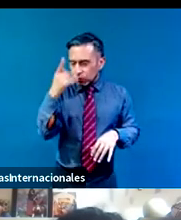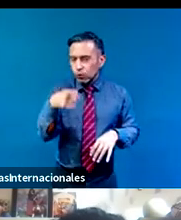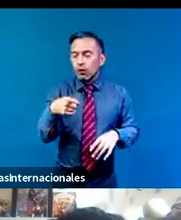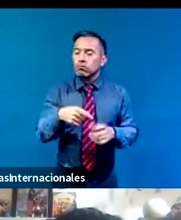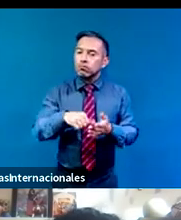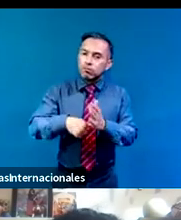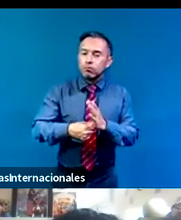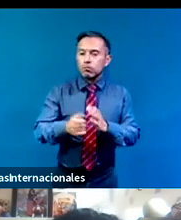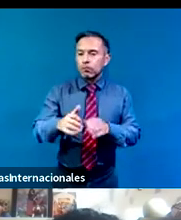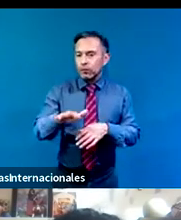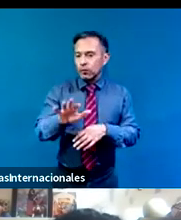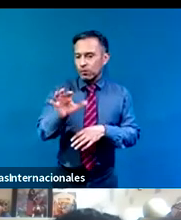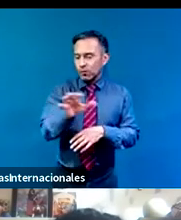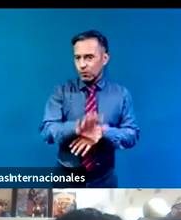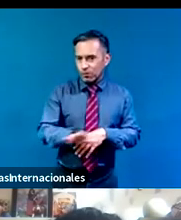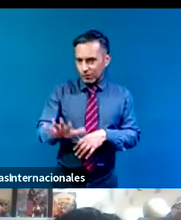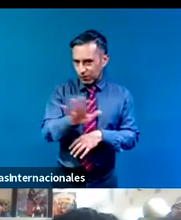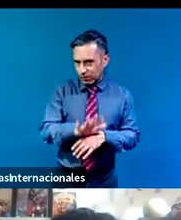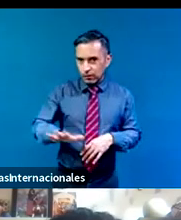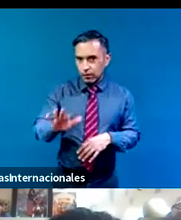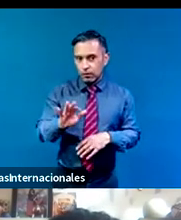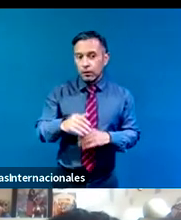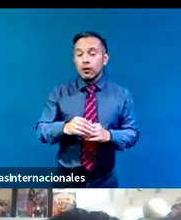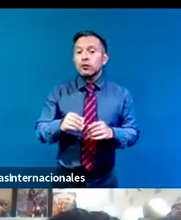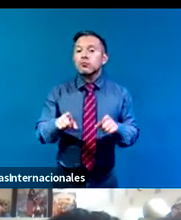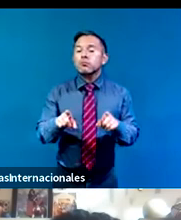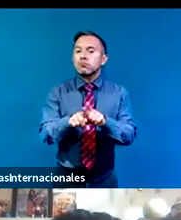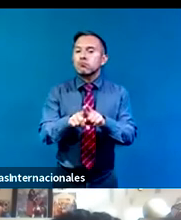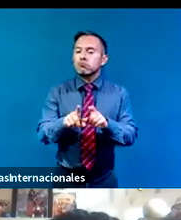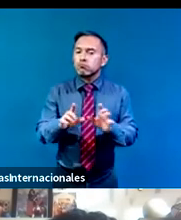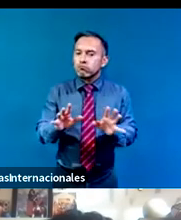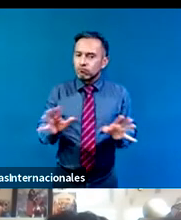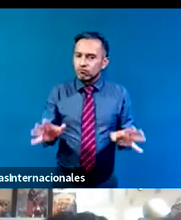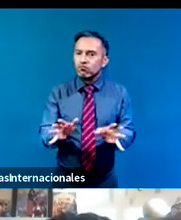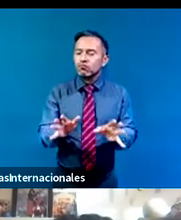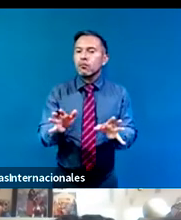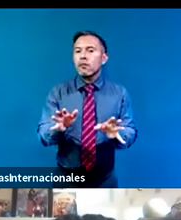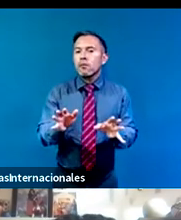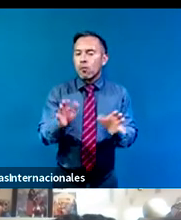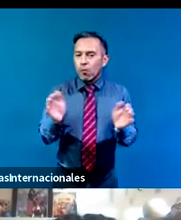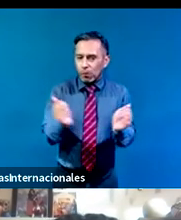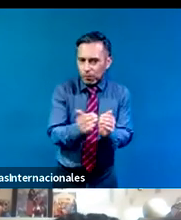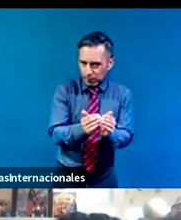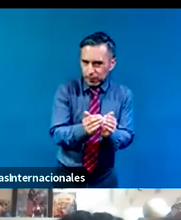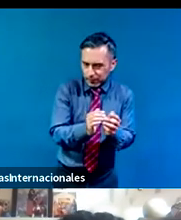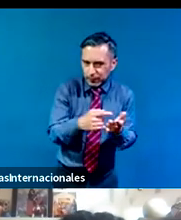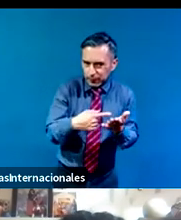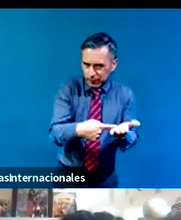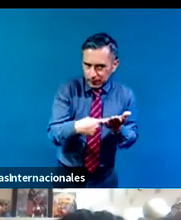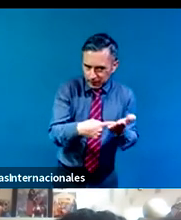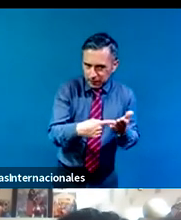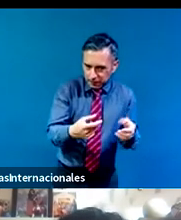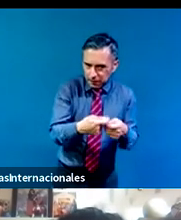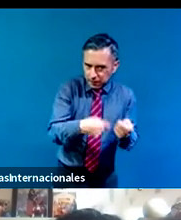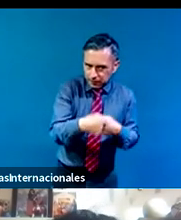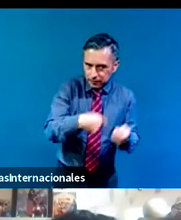micro to micro dialogue to hear what is functioning not only in that particular setting, but really